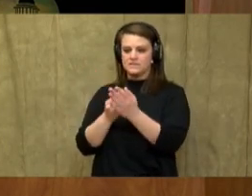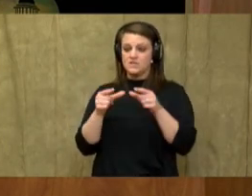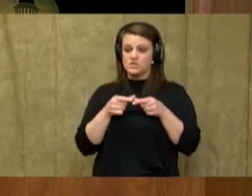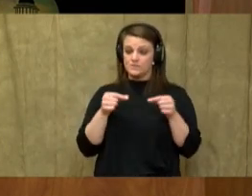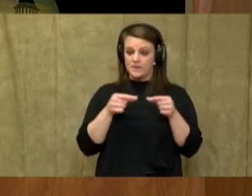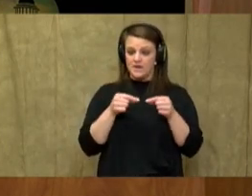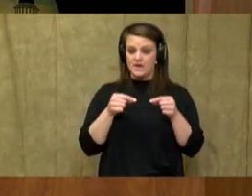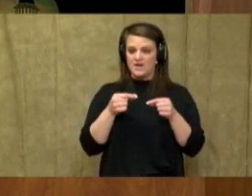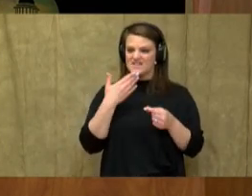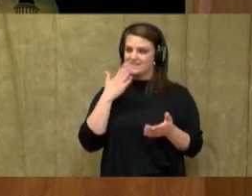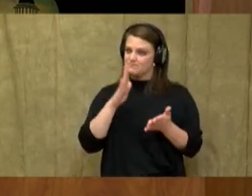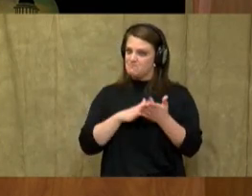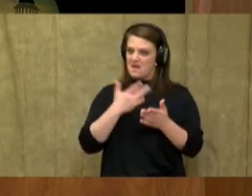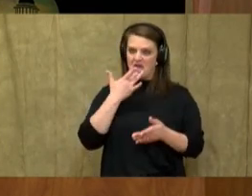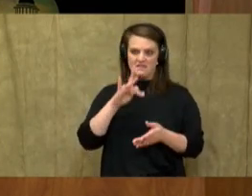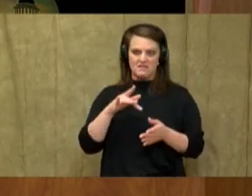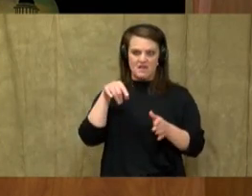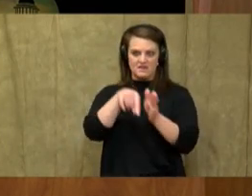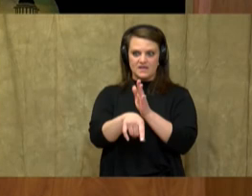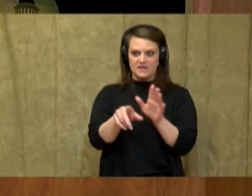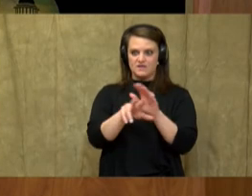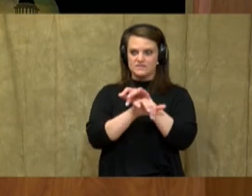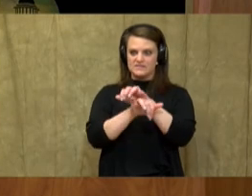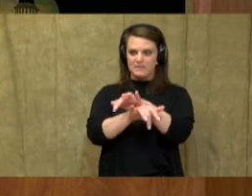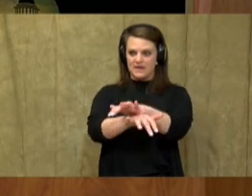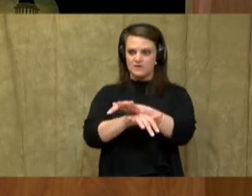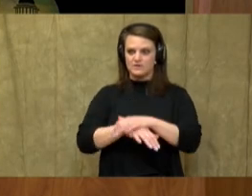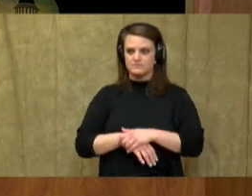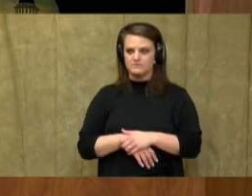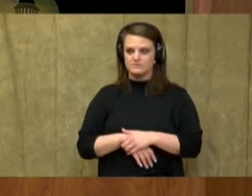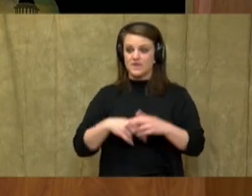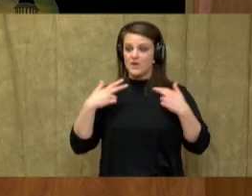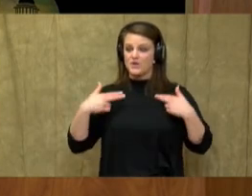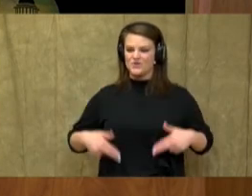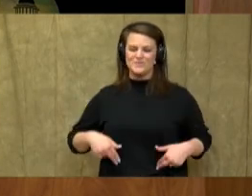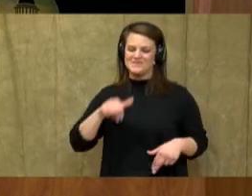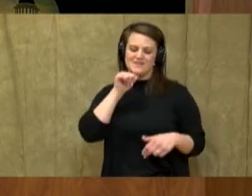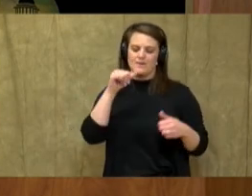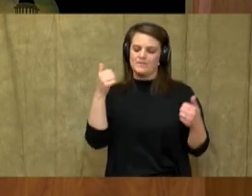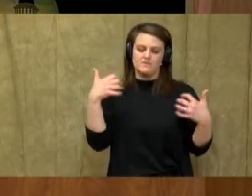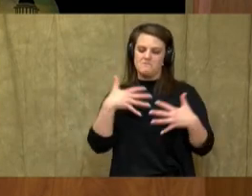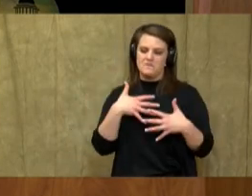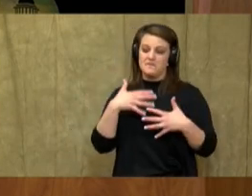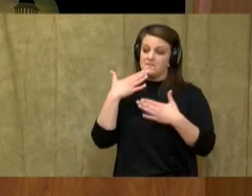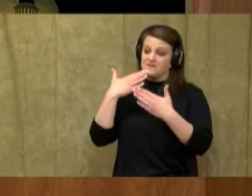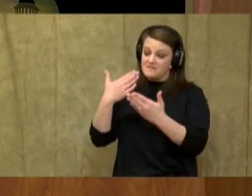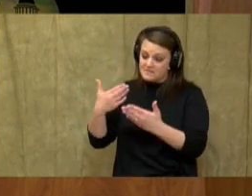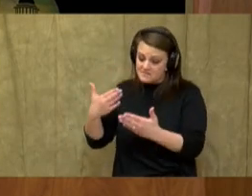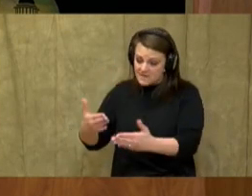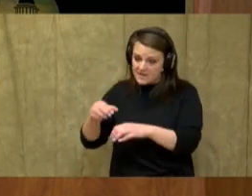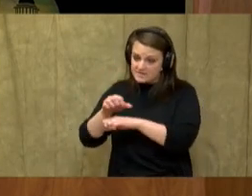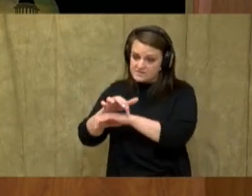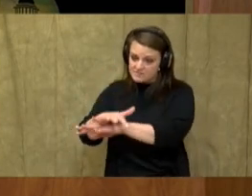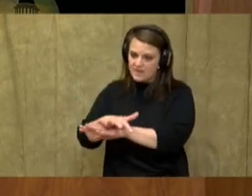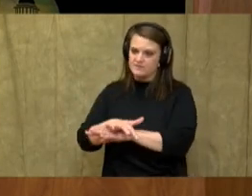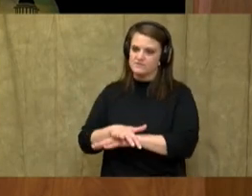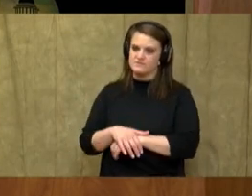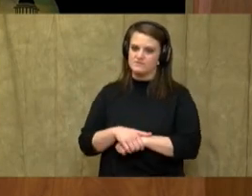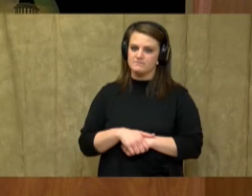is considered bad luck to kill a spider. Humans should not be afraid of spiders. We should thank them